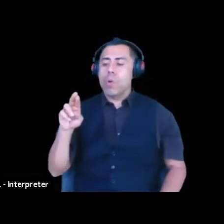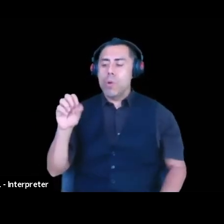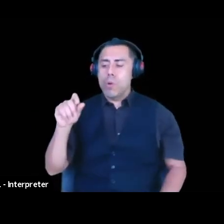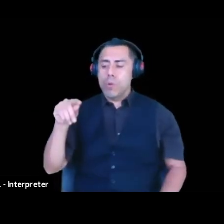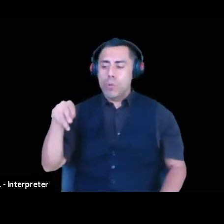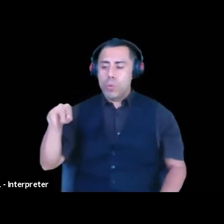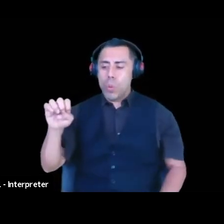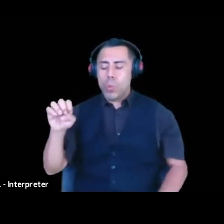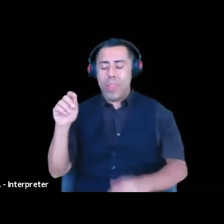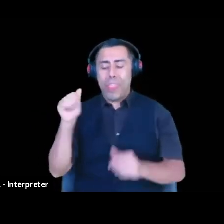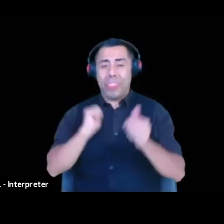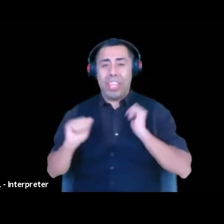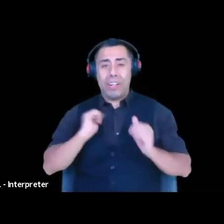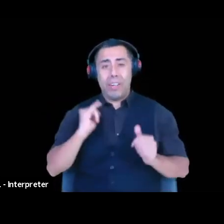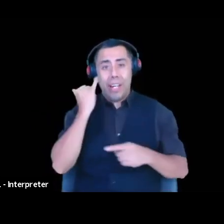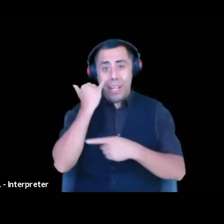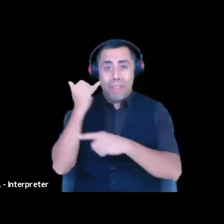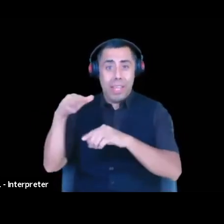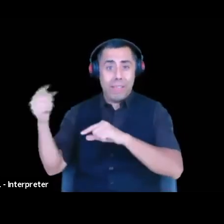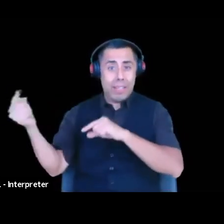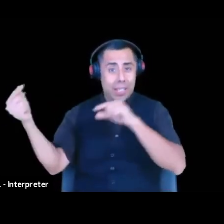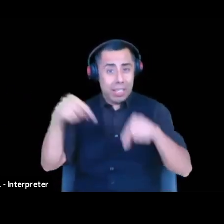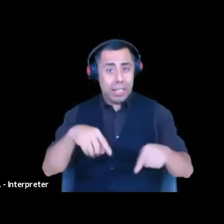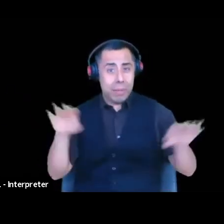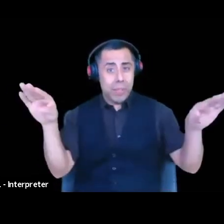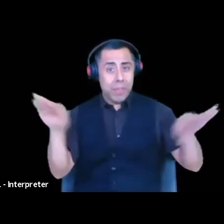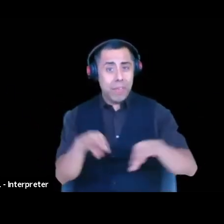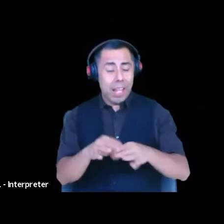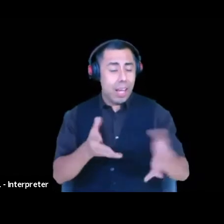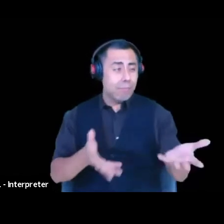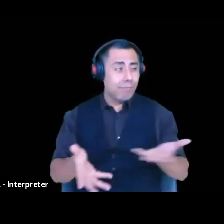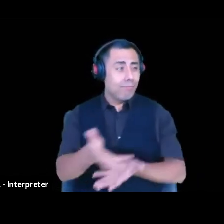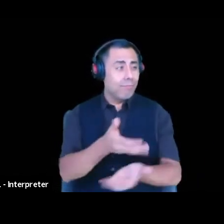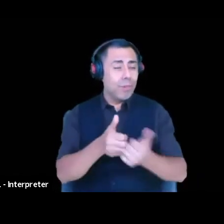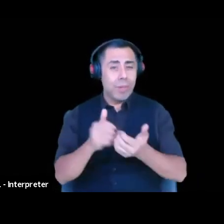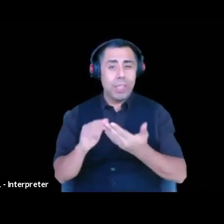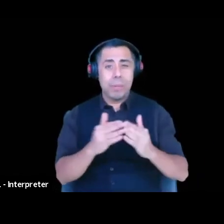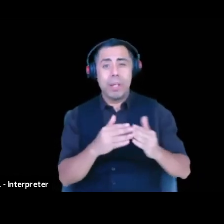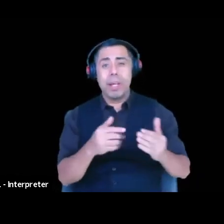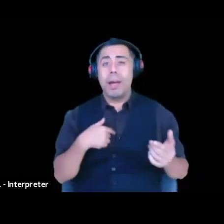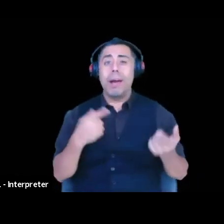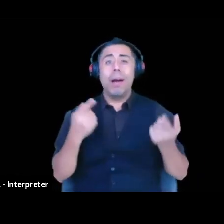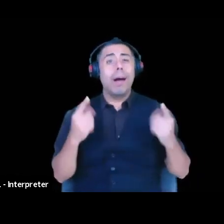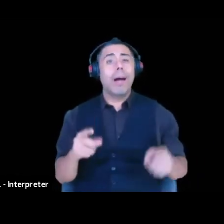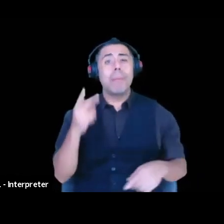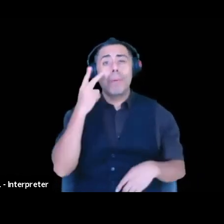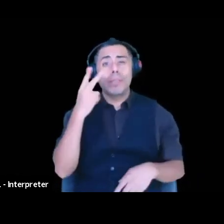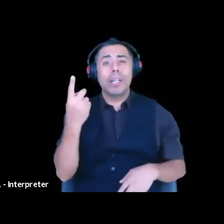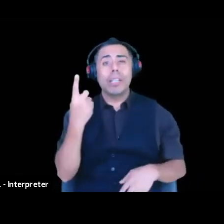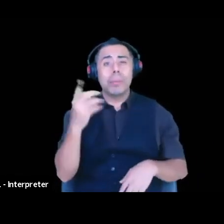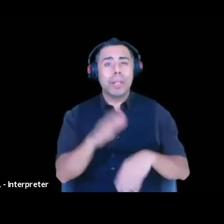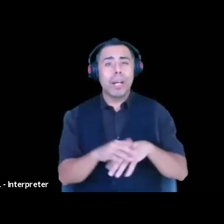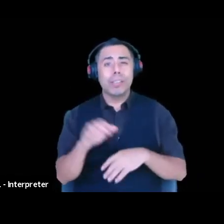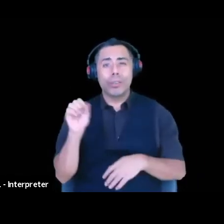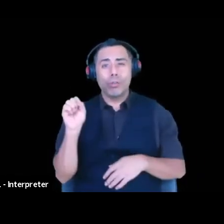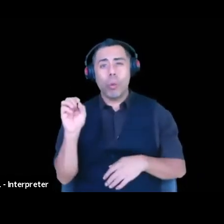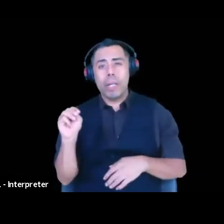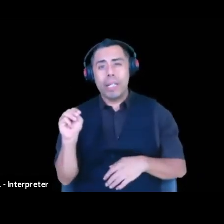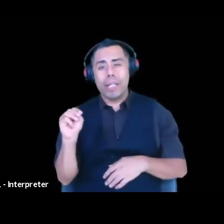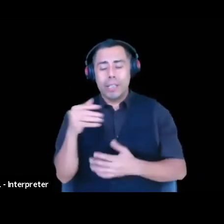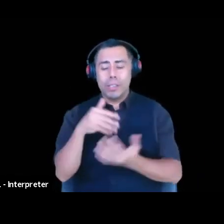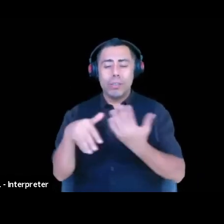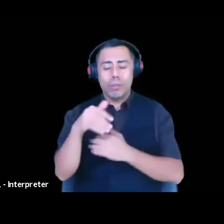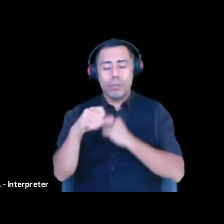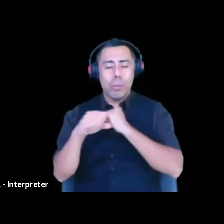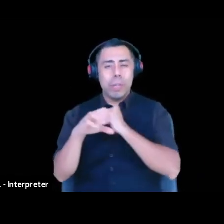really engage with community. And I just happened to see something on social media and showed up at a